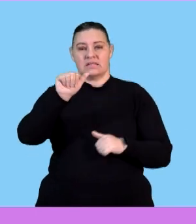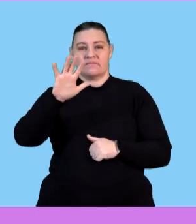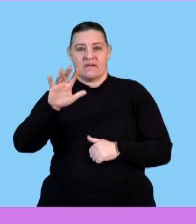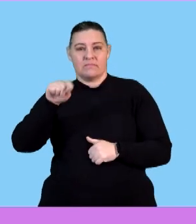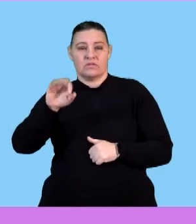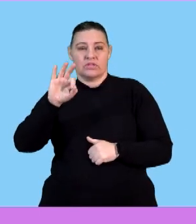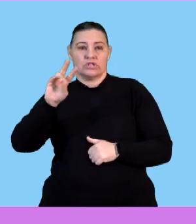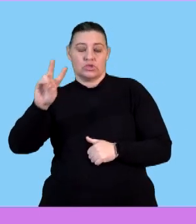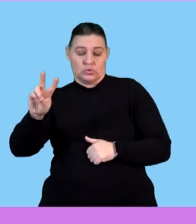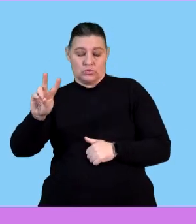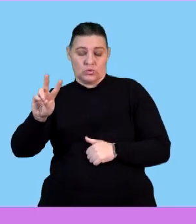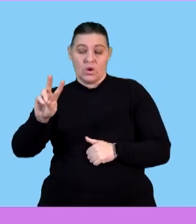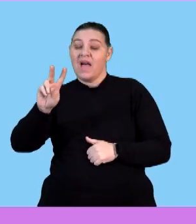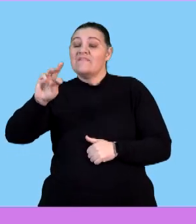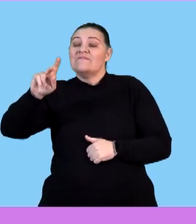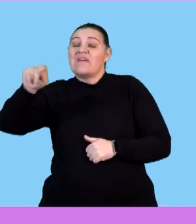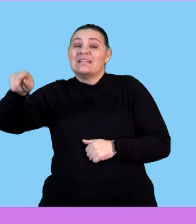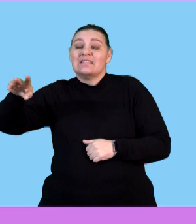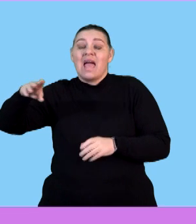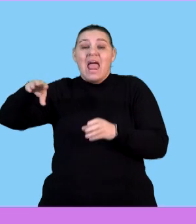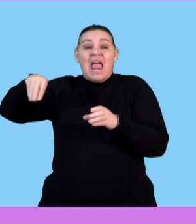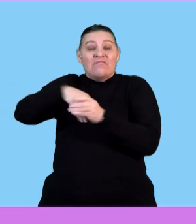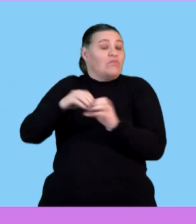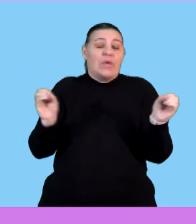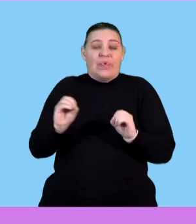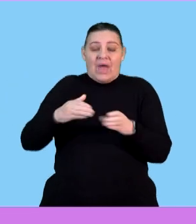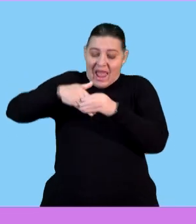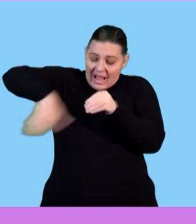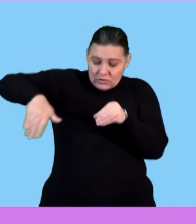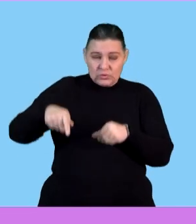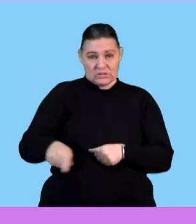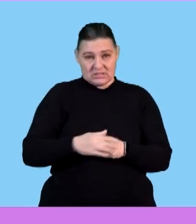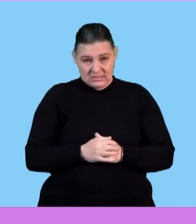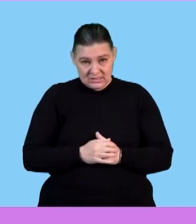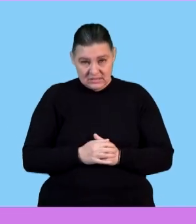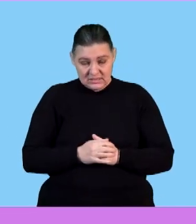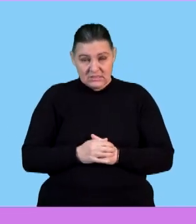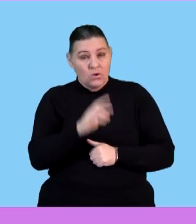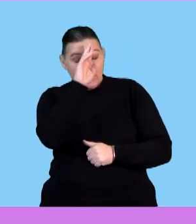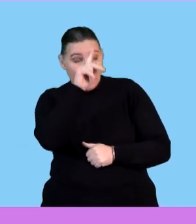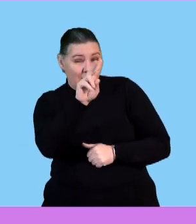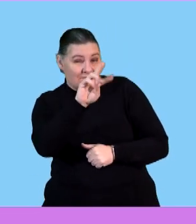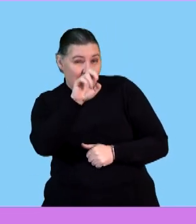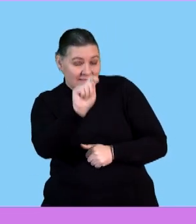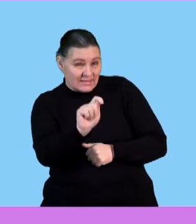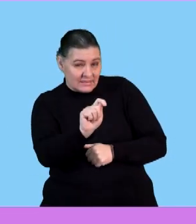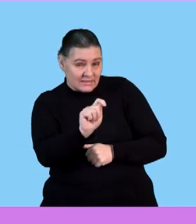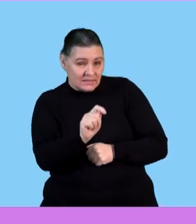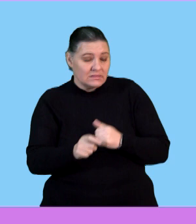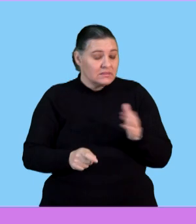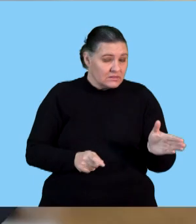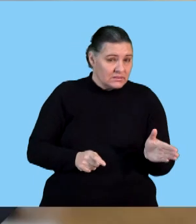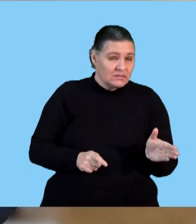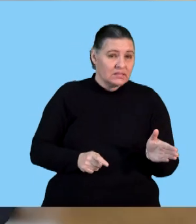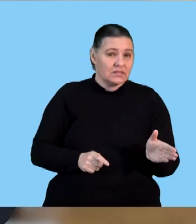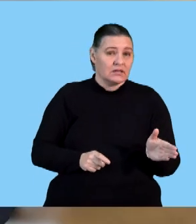8,965 Rand 32, excluding VAT. All right, here's VAT calculation. So if you remember VAT, there's 2